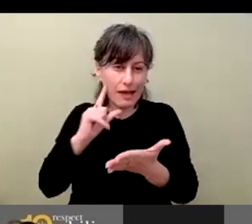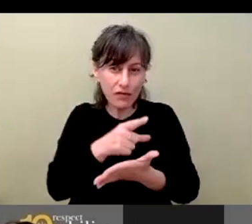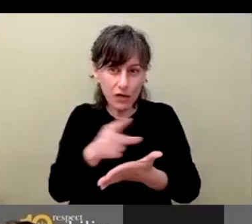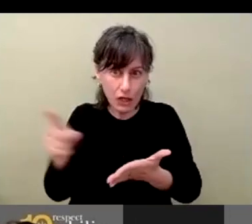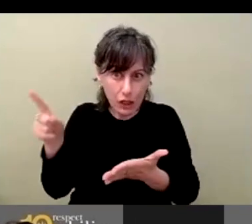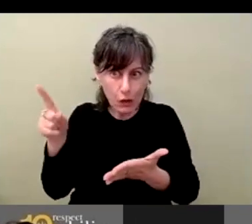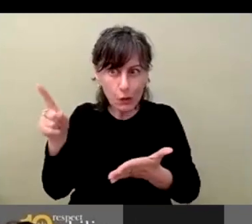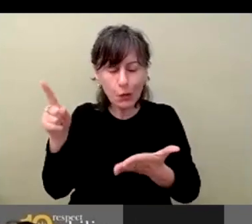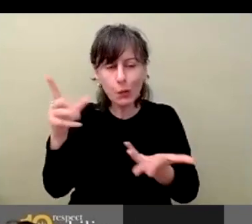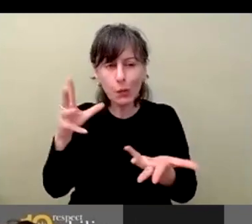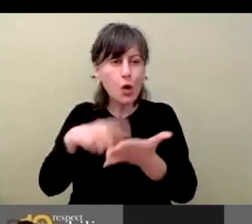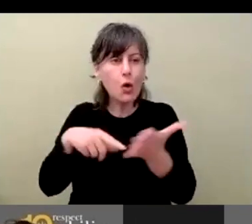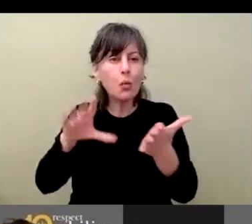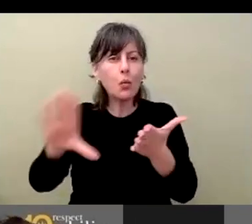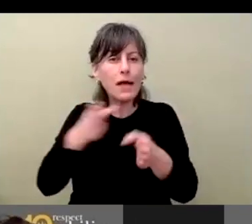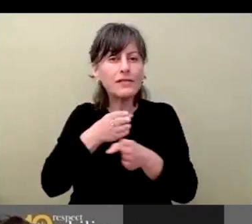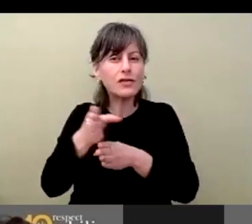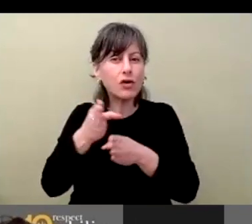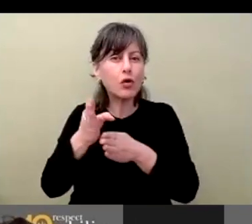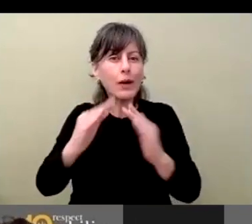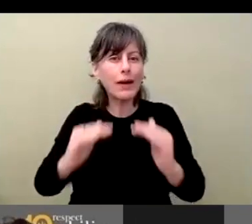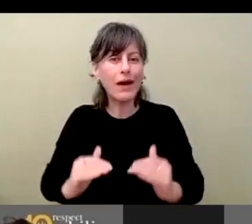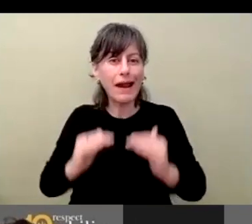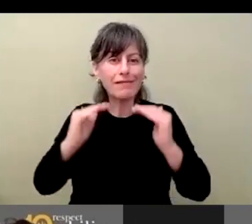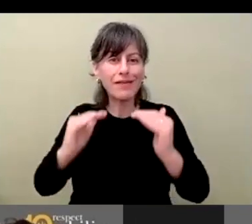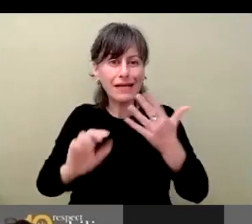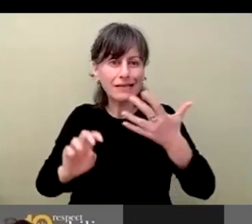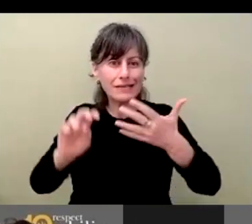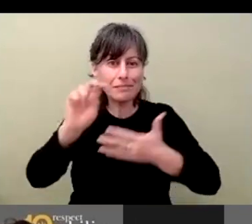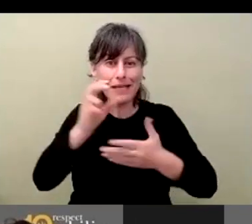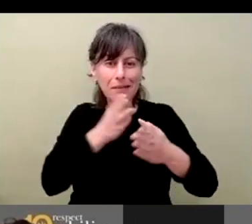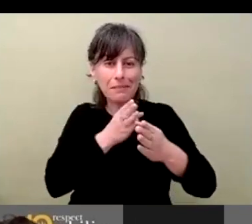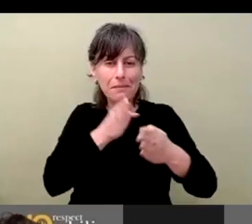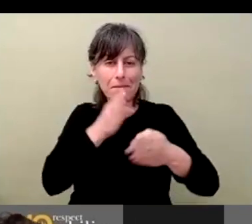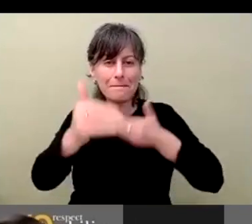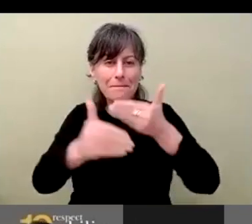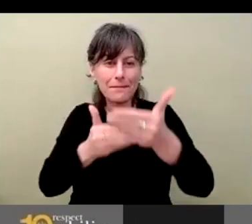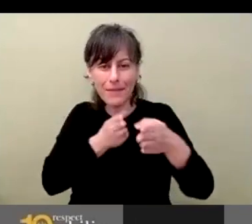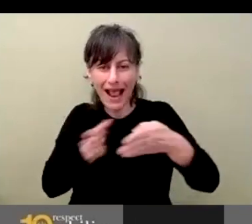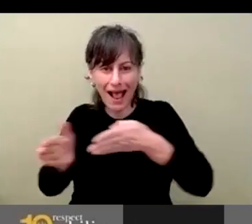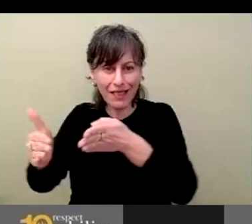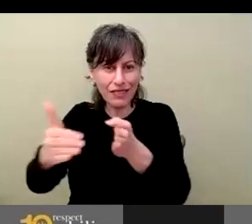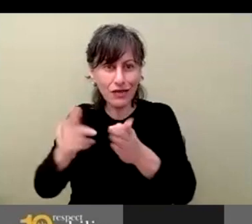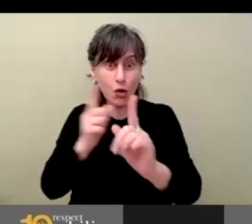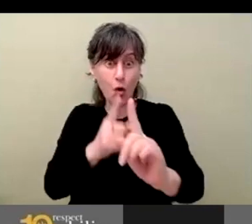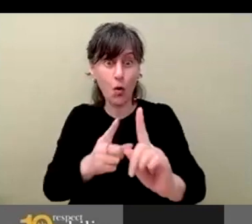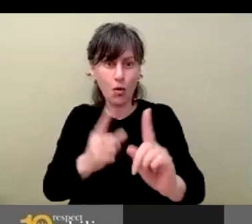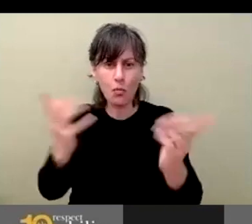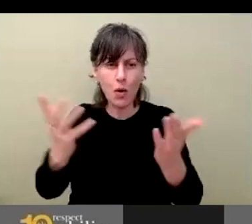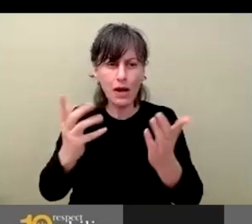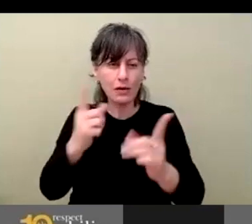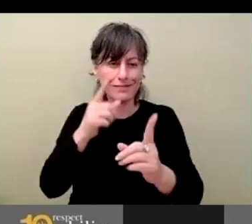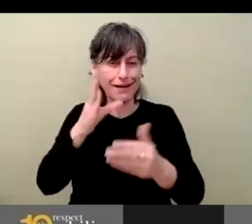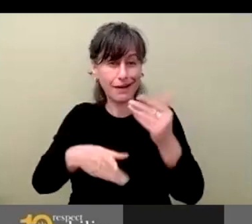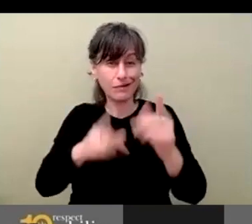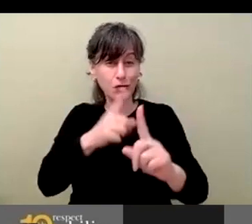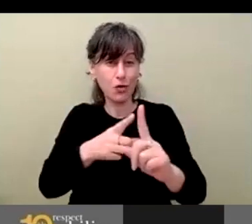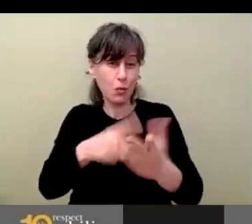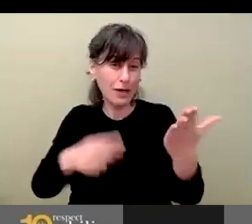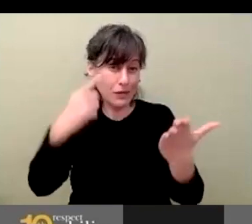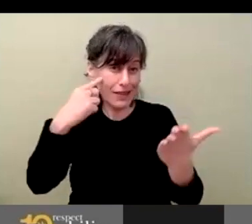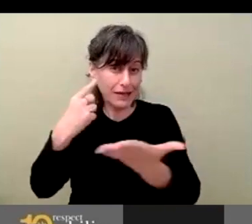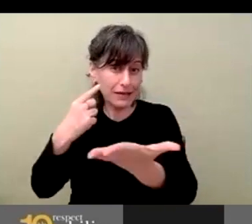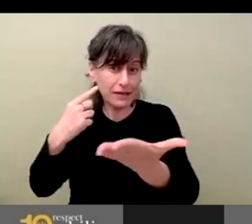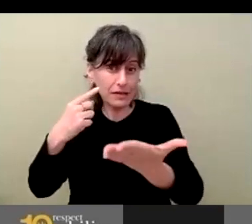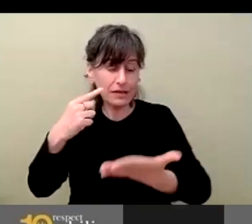what does your career advancement path look like? What are you trying to get to? What is the end goal, do you think?